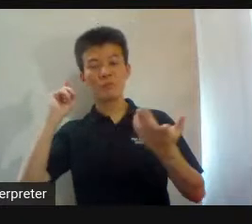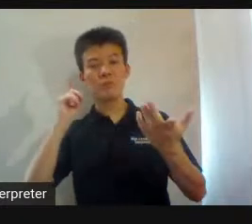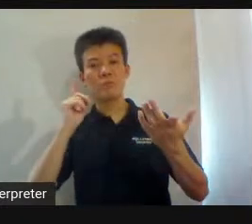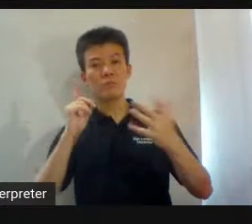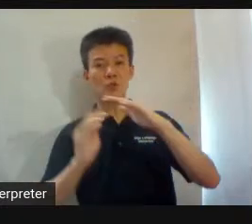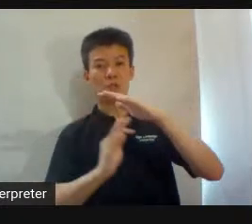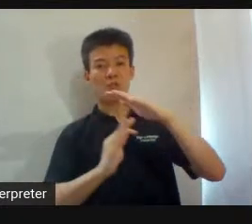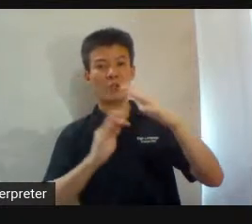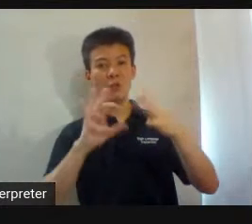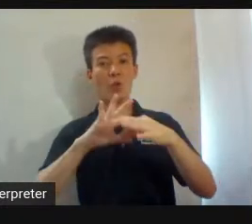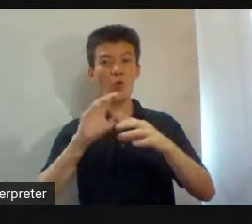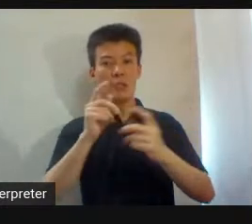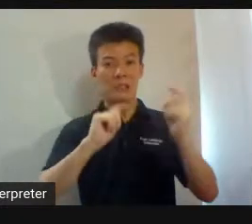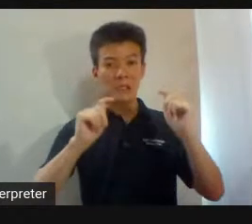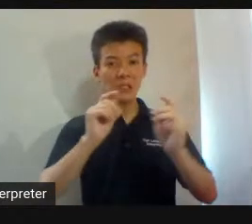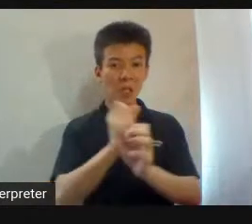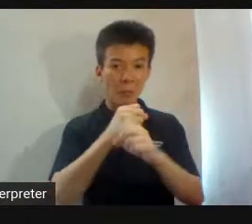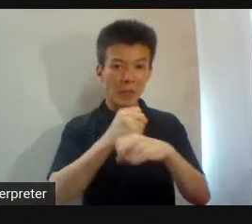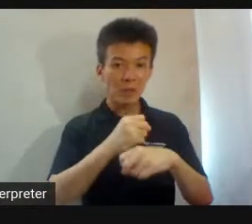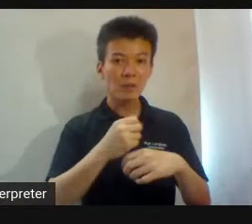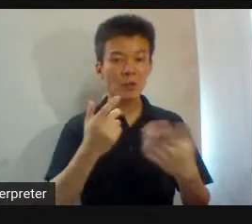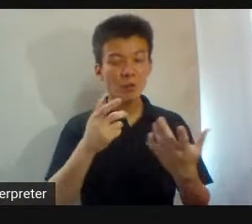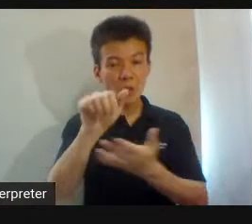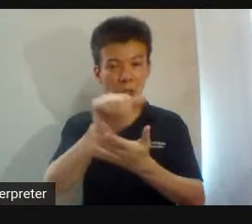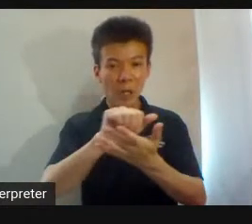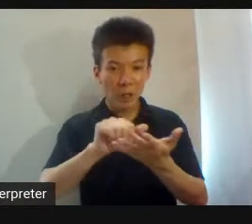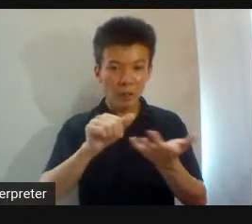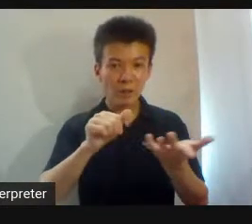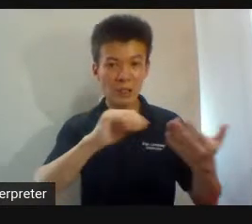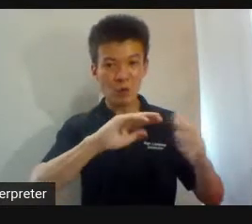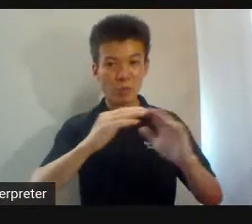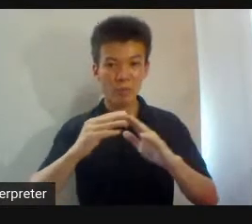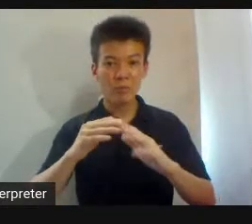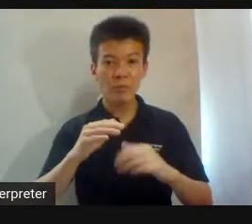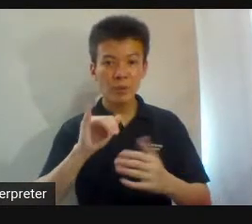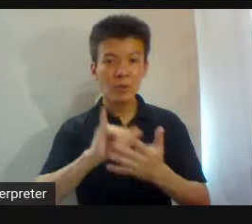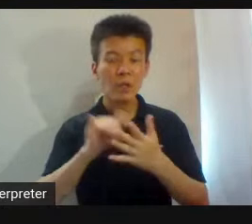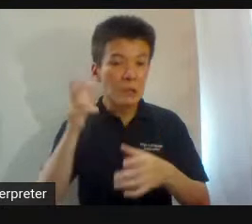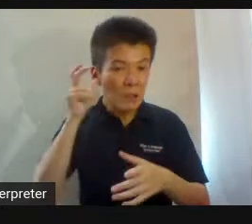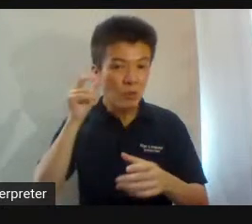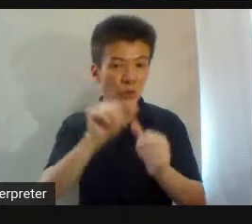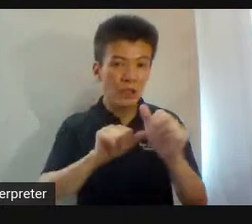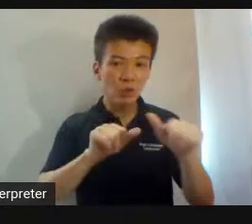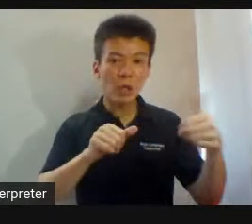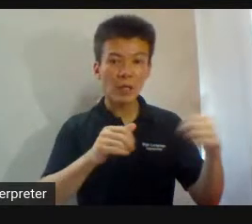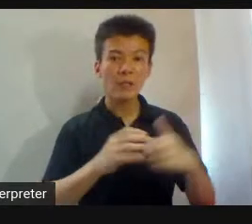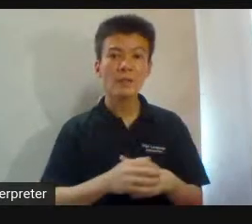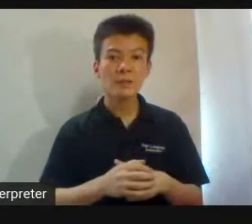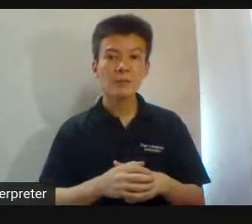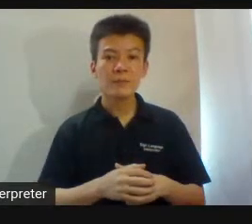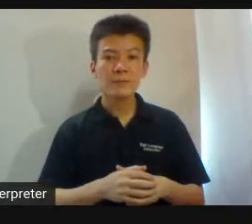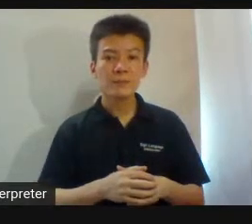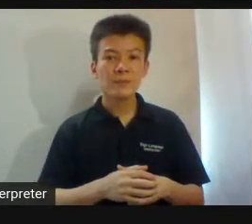of theater making, of art, the arts community, which is listening to each other.